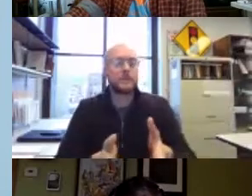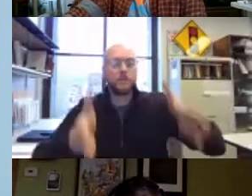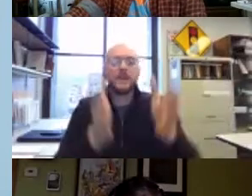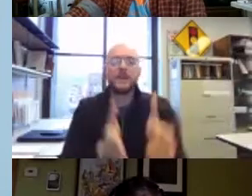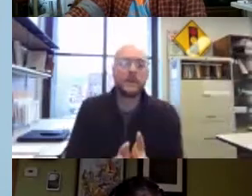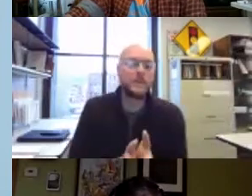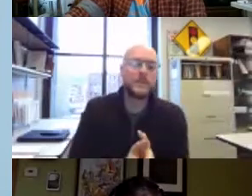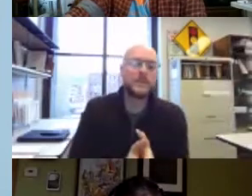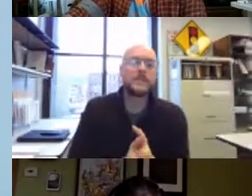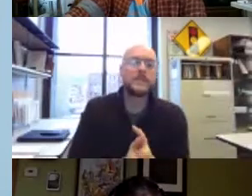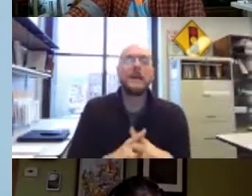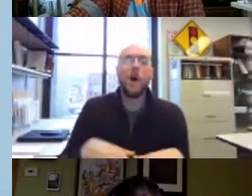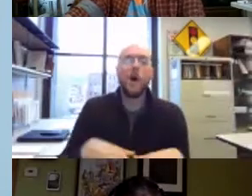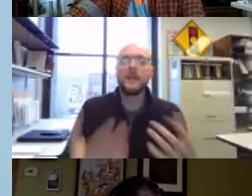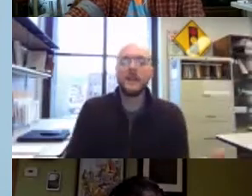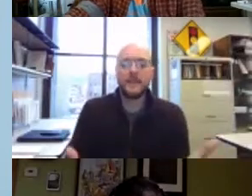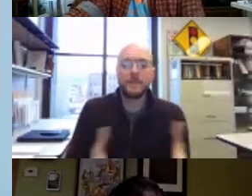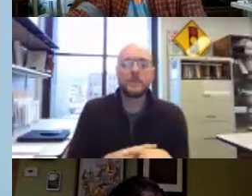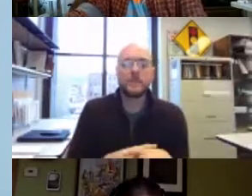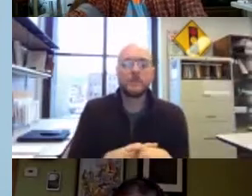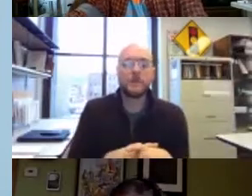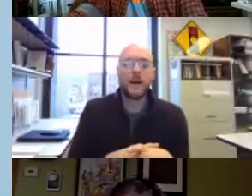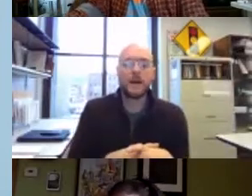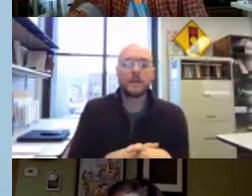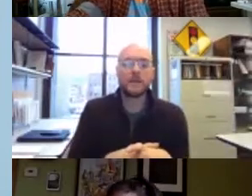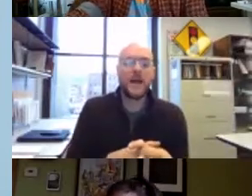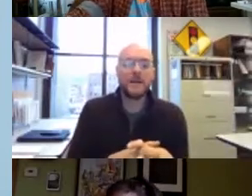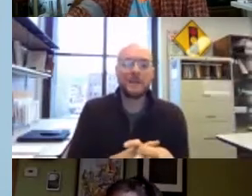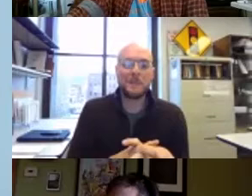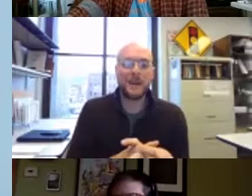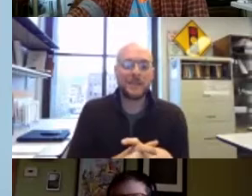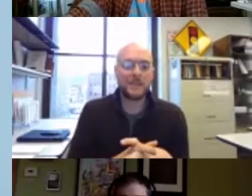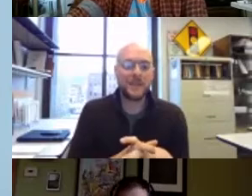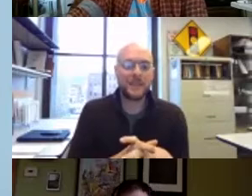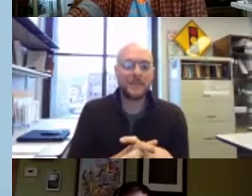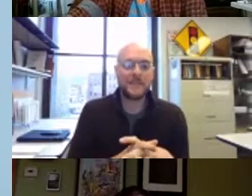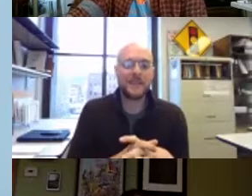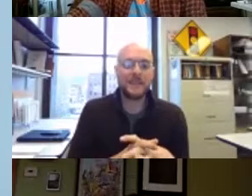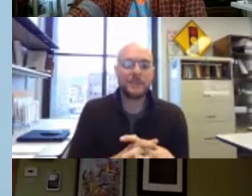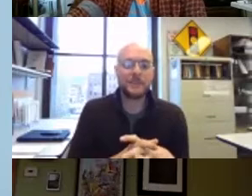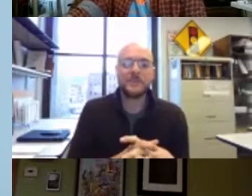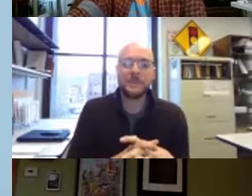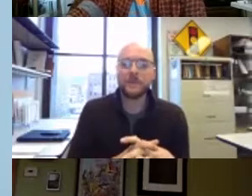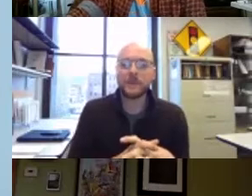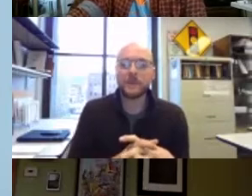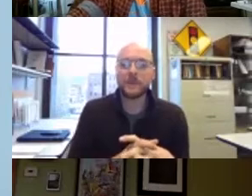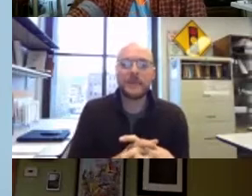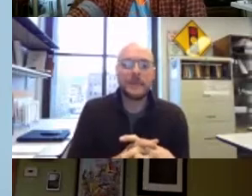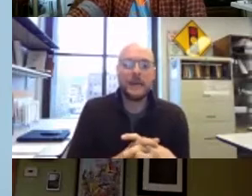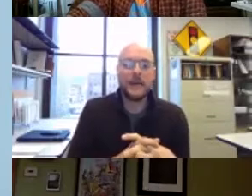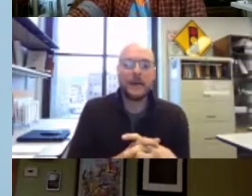drivers within a narrower space, hopefully to get them to comply a little bit better with our speed limits and drive safer